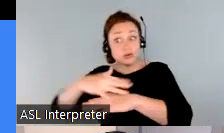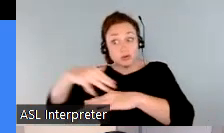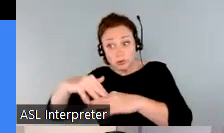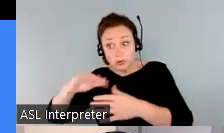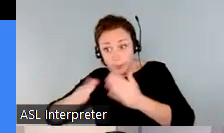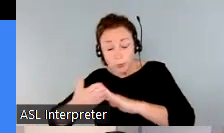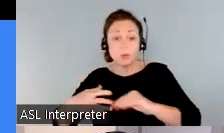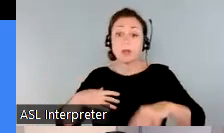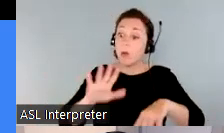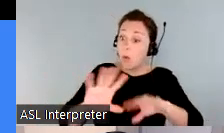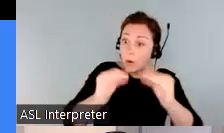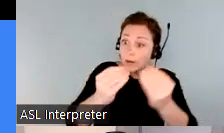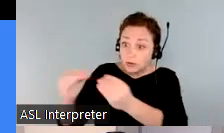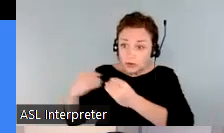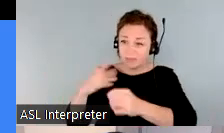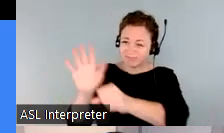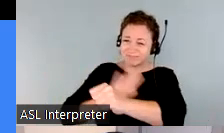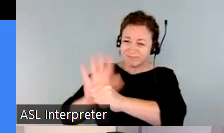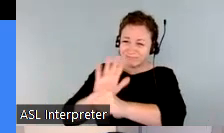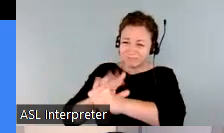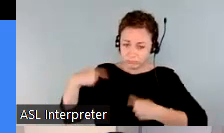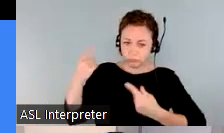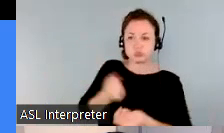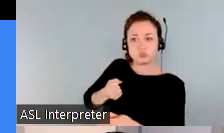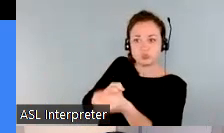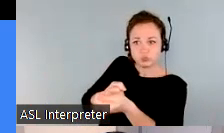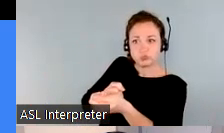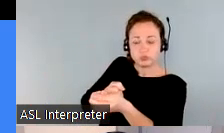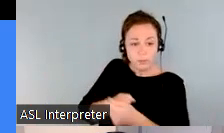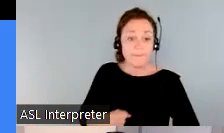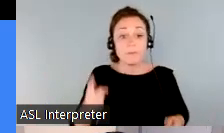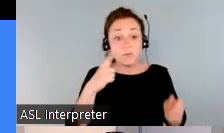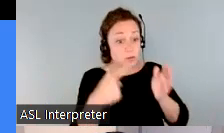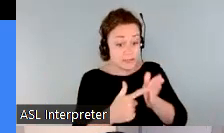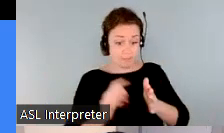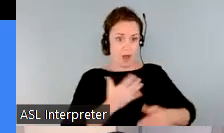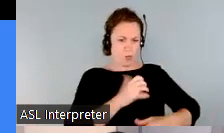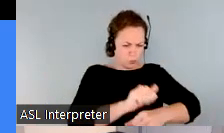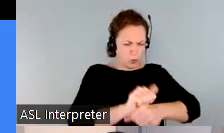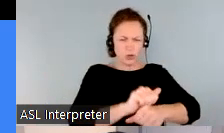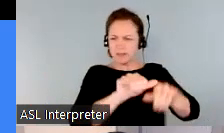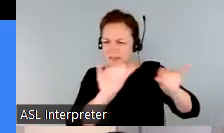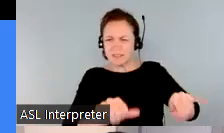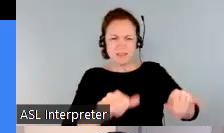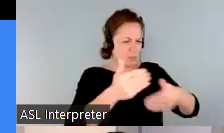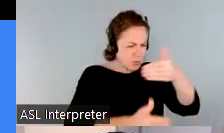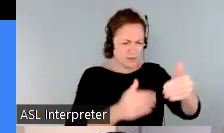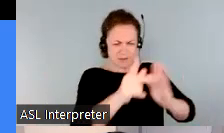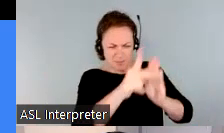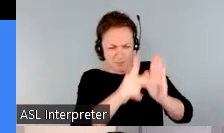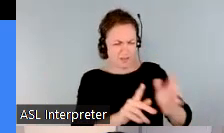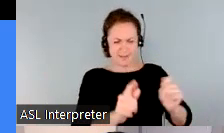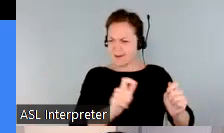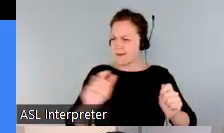Indigenous organizations have been advocating for. This includes adapting our work, processes, and policies to align with